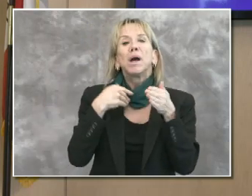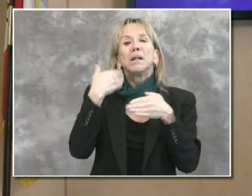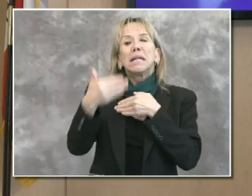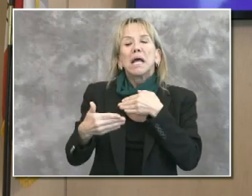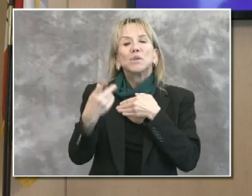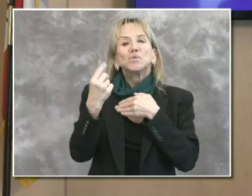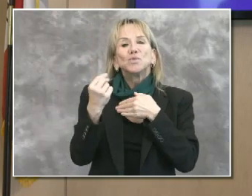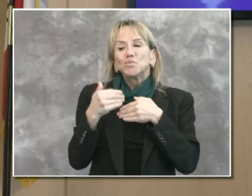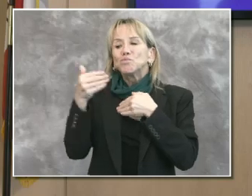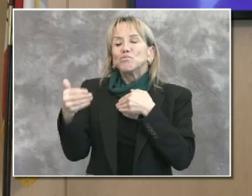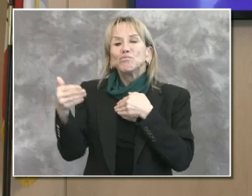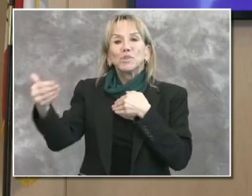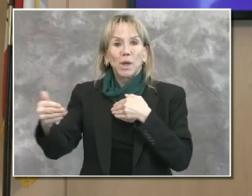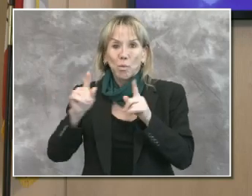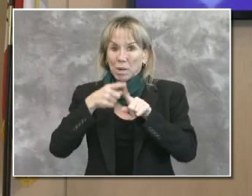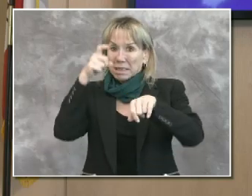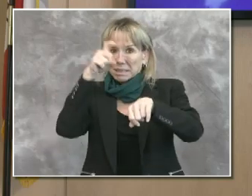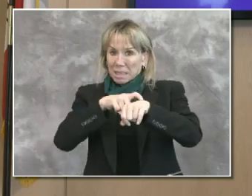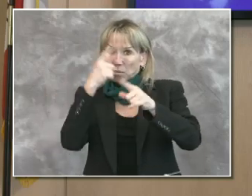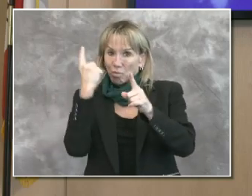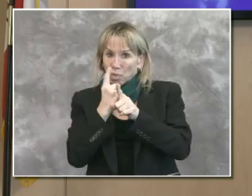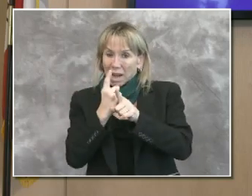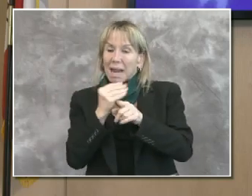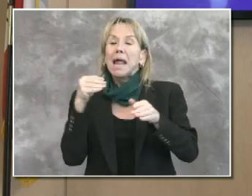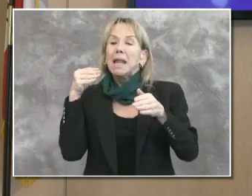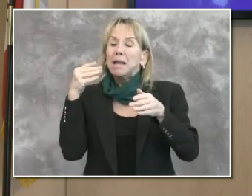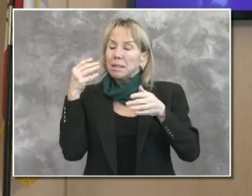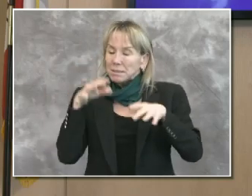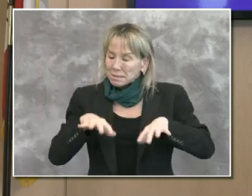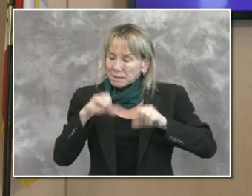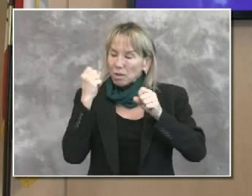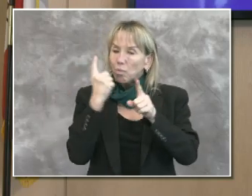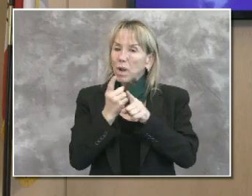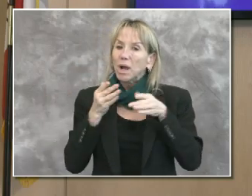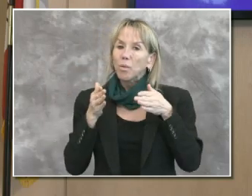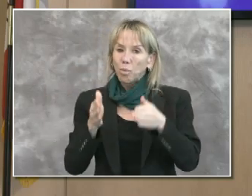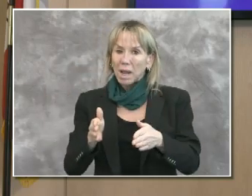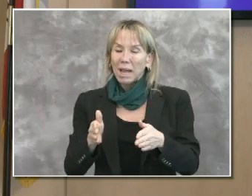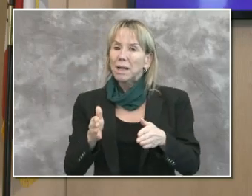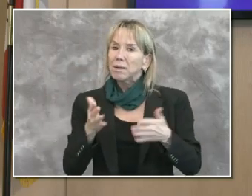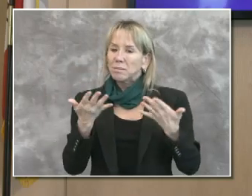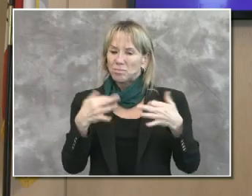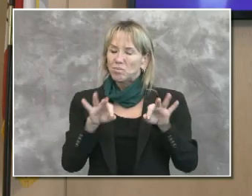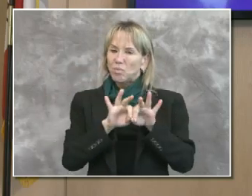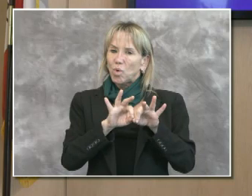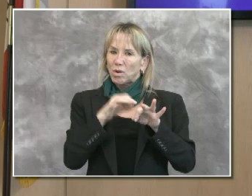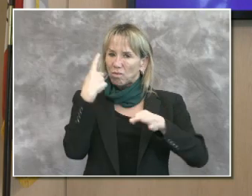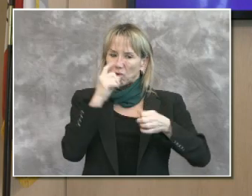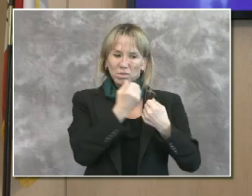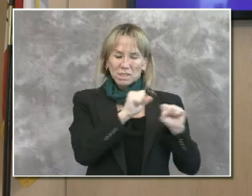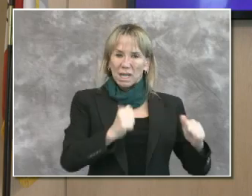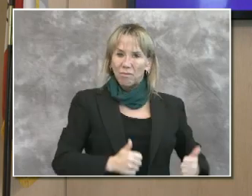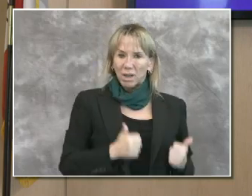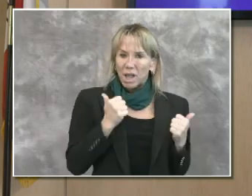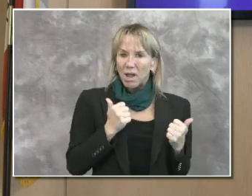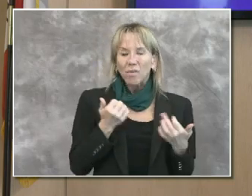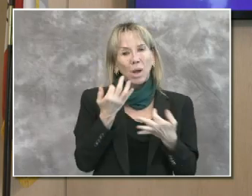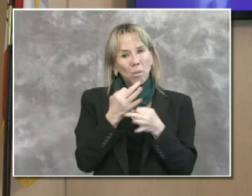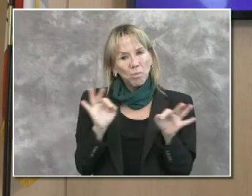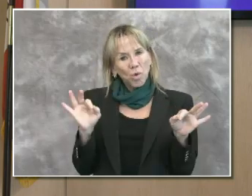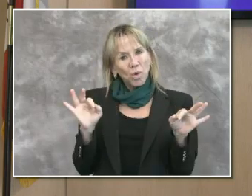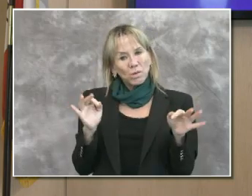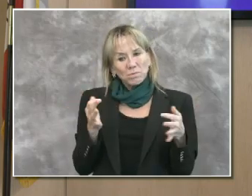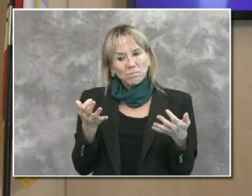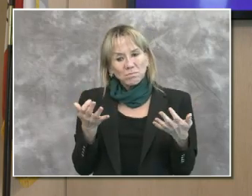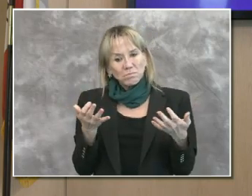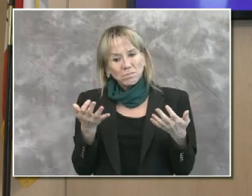when appropriate in the right way. And that is vitally important not only to saving lives and protecting public health, but that is vitally important to having